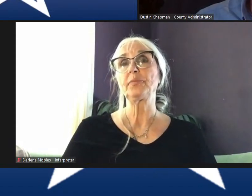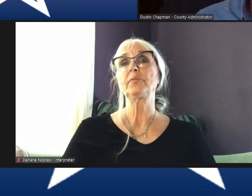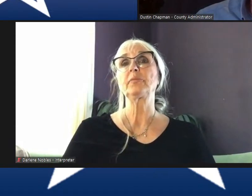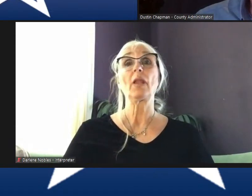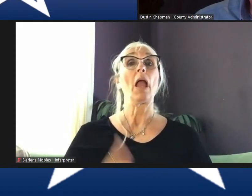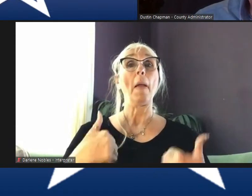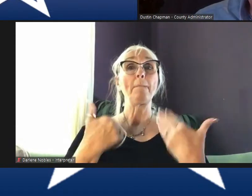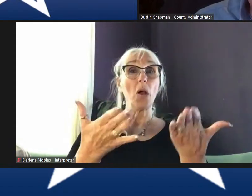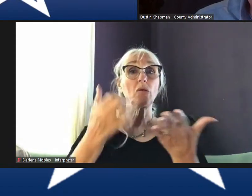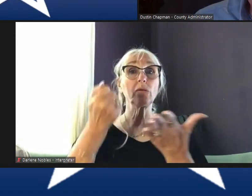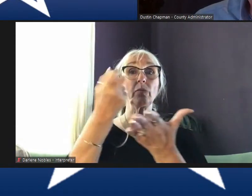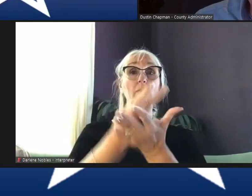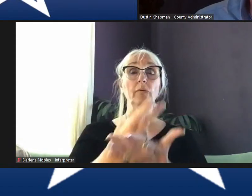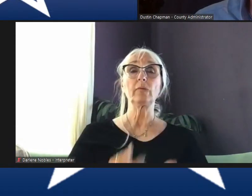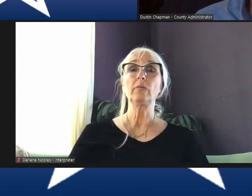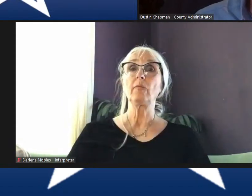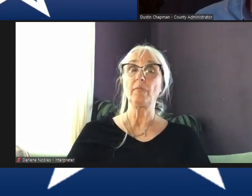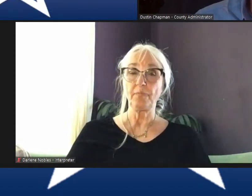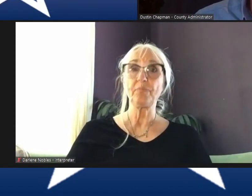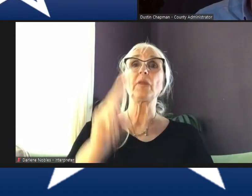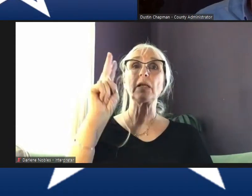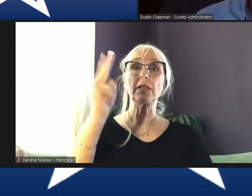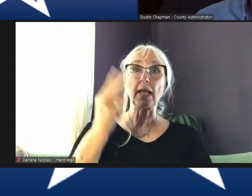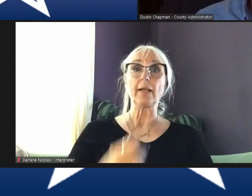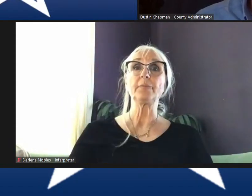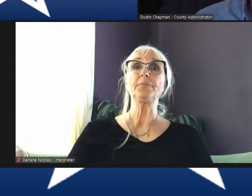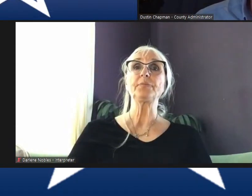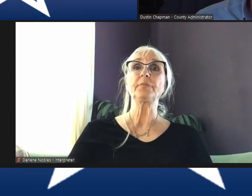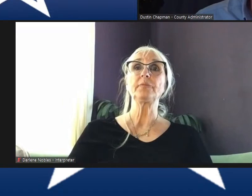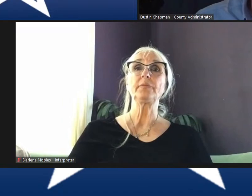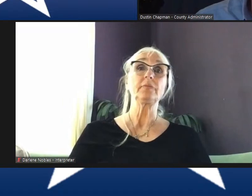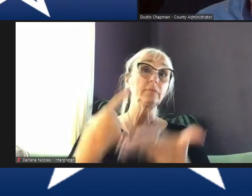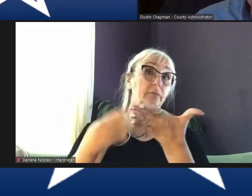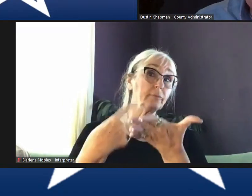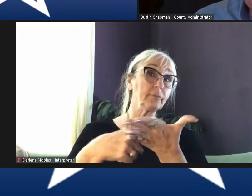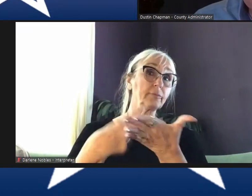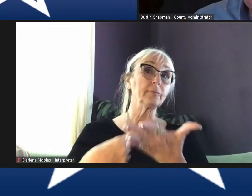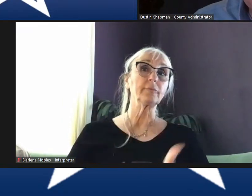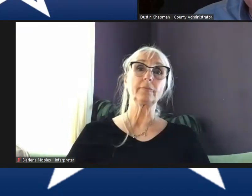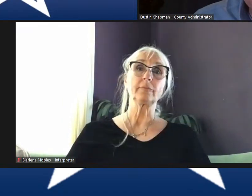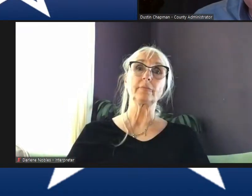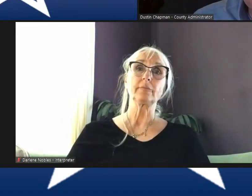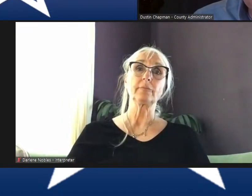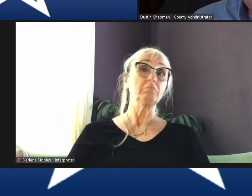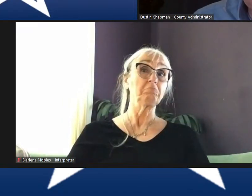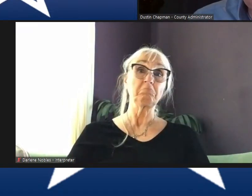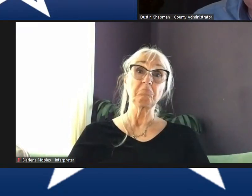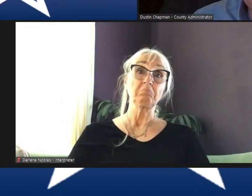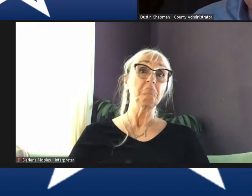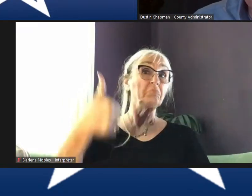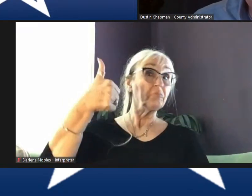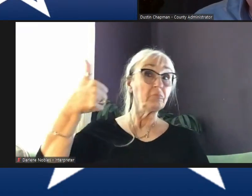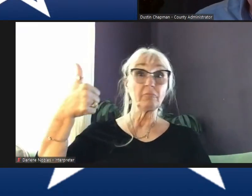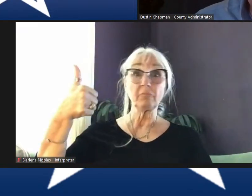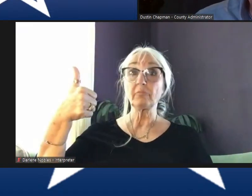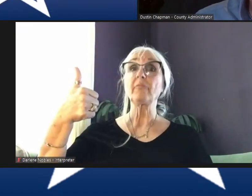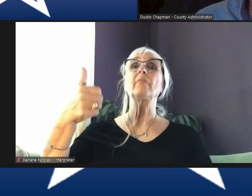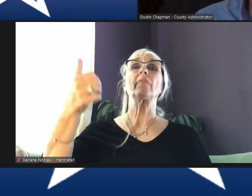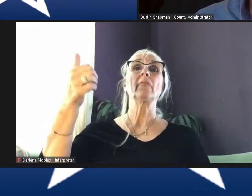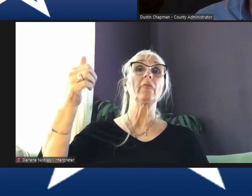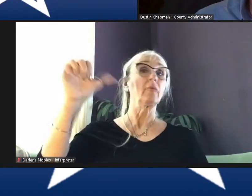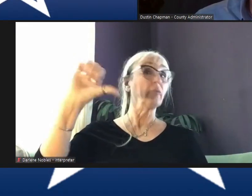approve? So moved. Second. Have a motion second. Any other discussion? No other discussion. All in favor say aye. Aye.